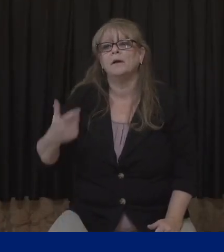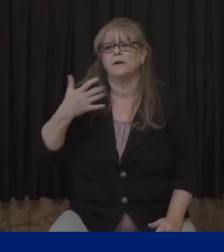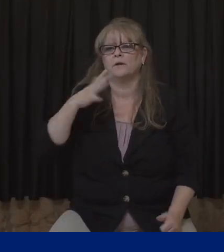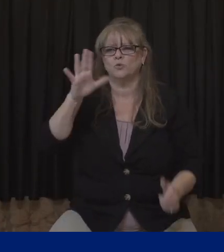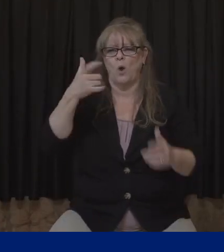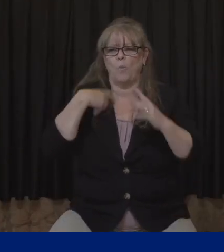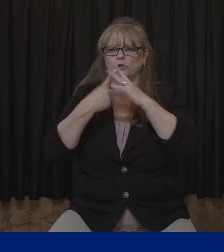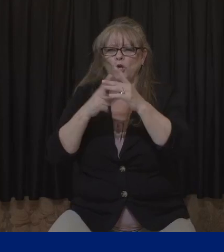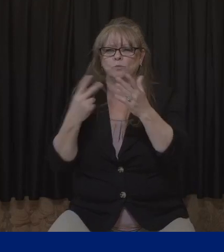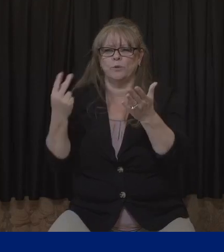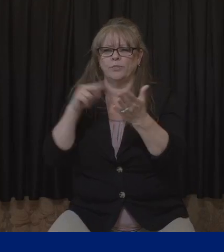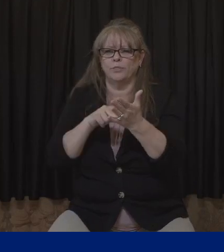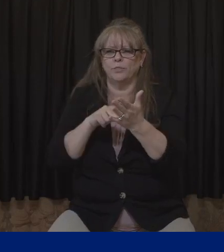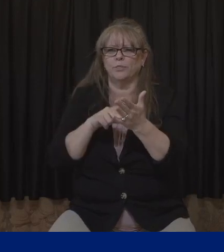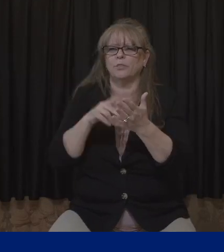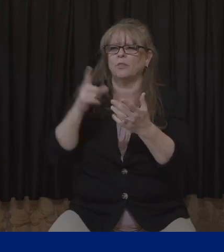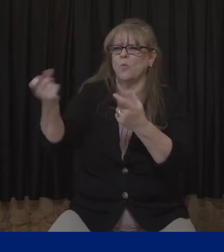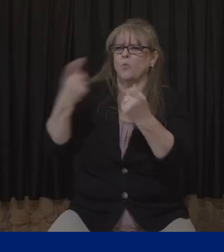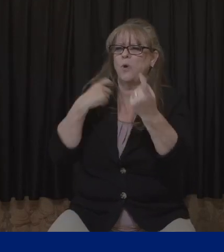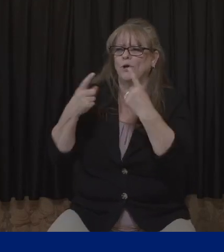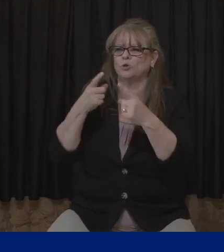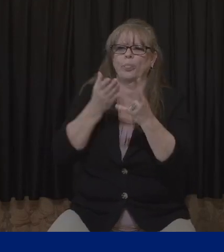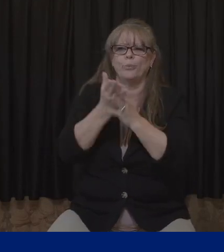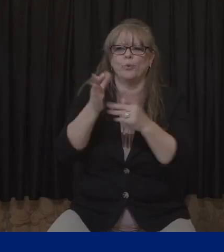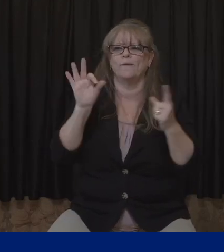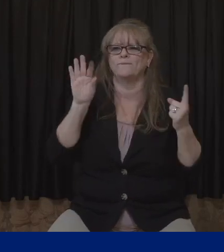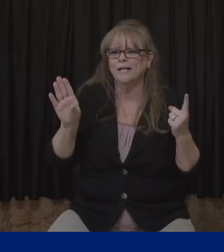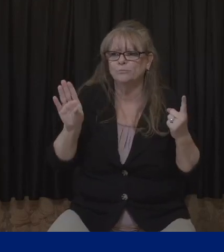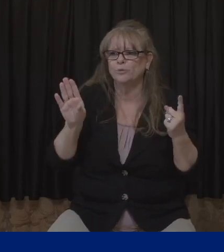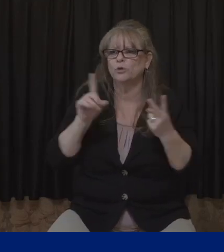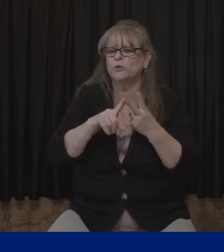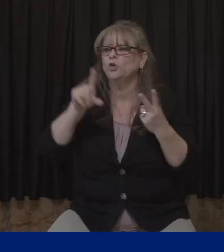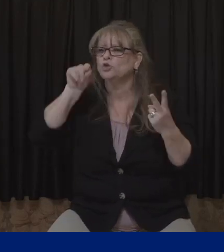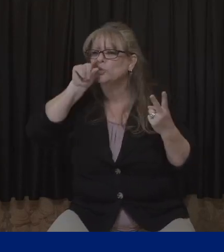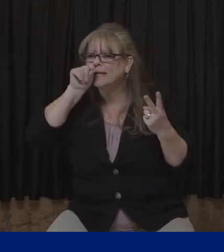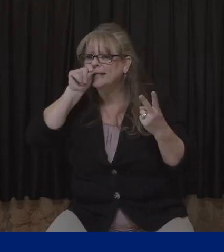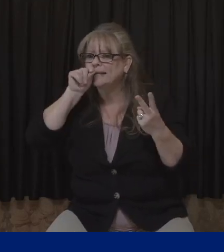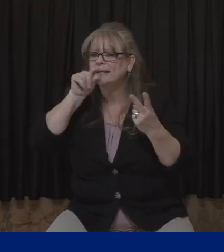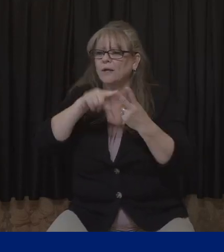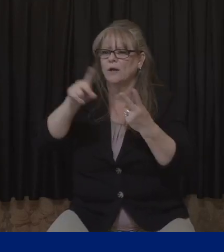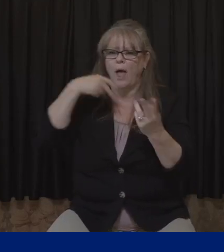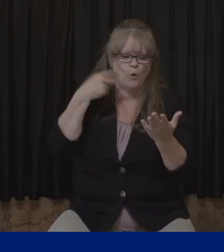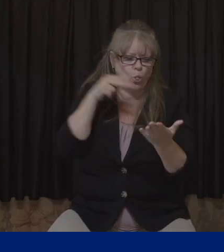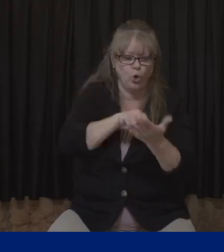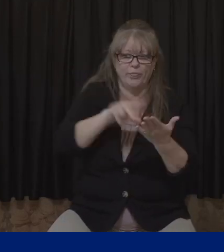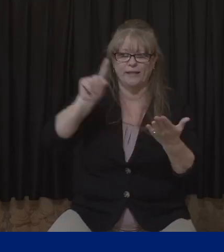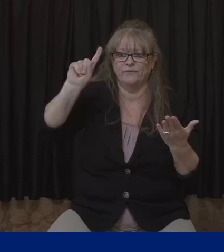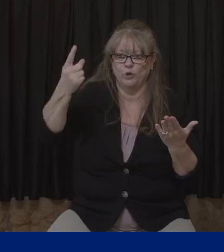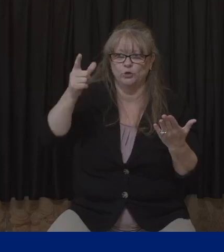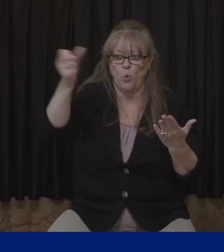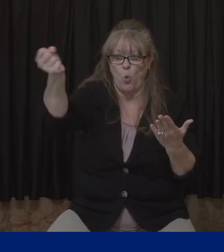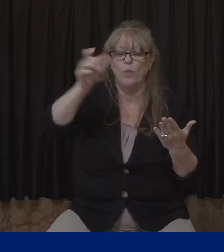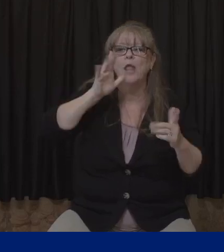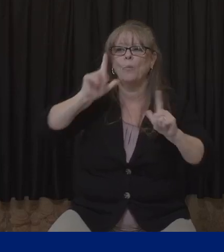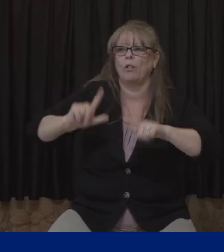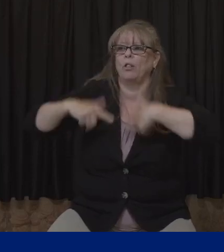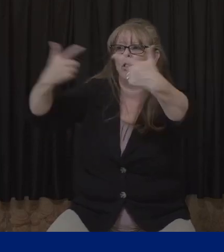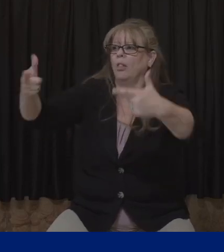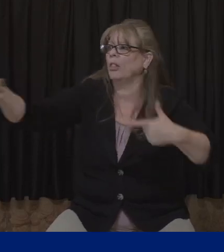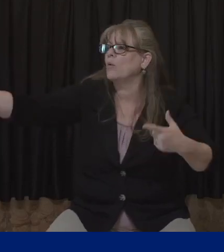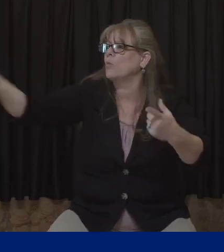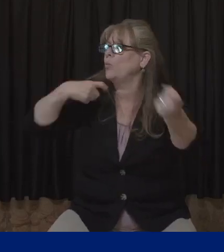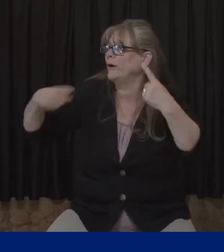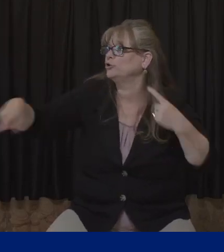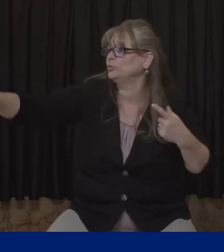some of the Facebook tweets and posts, a small fraction of the number that have come in. Carol Hunt said, I think you are going to have to be